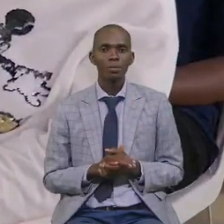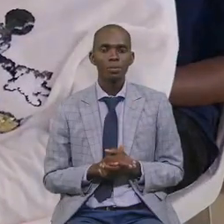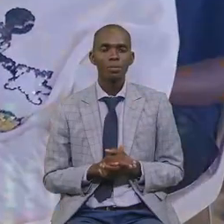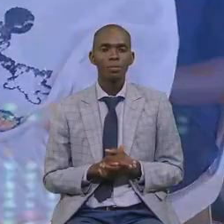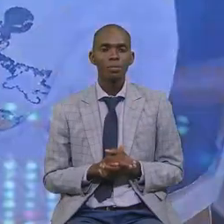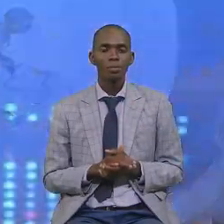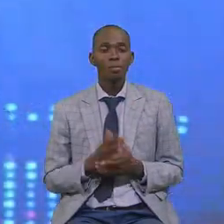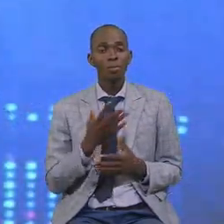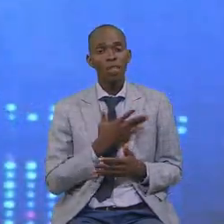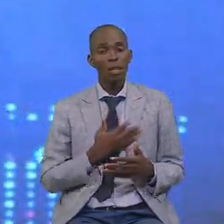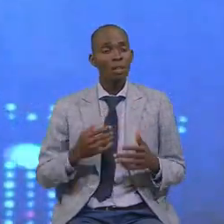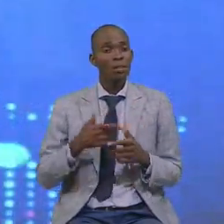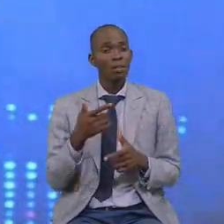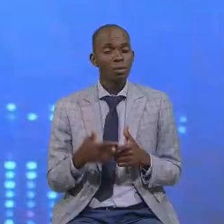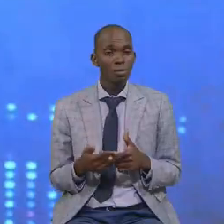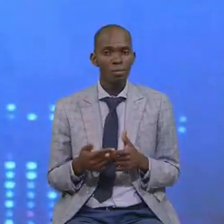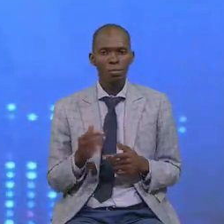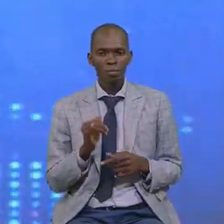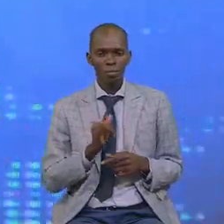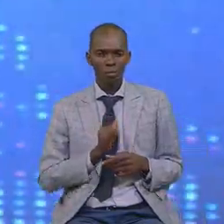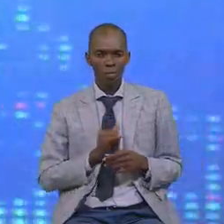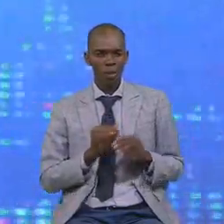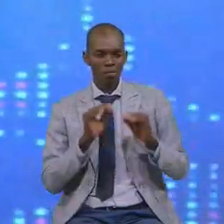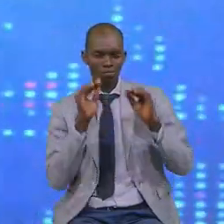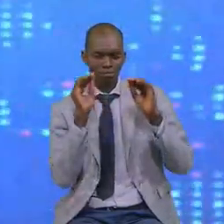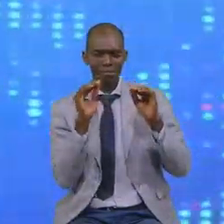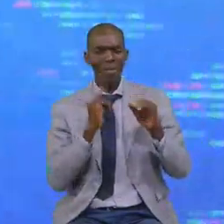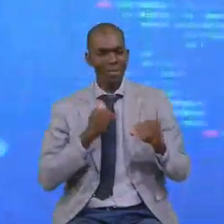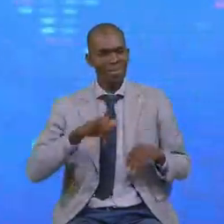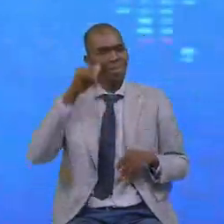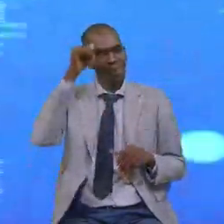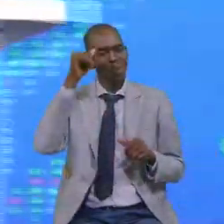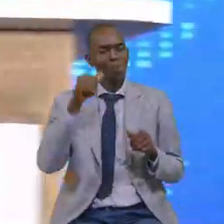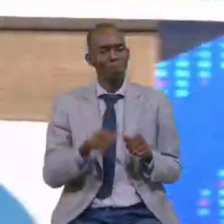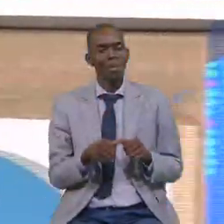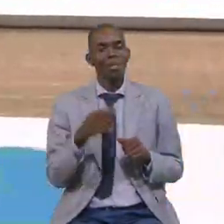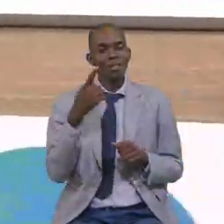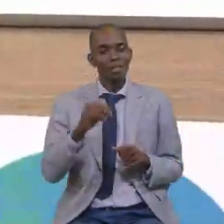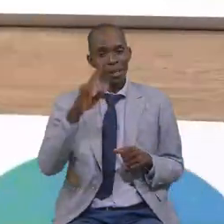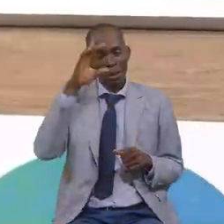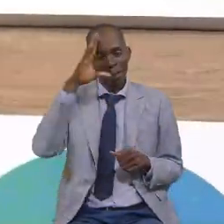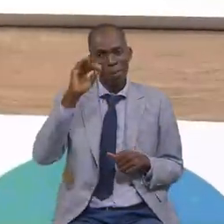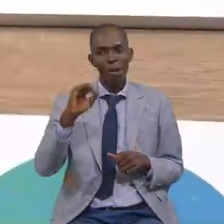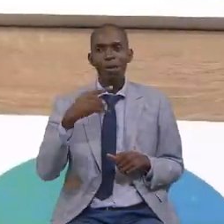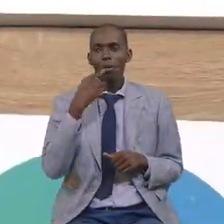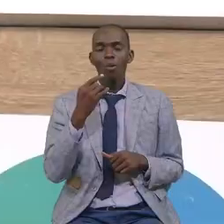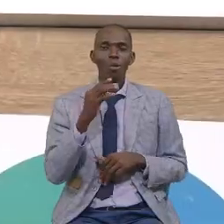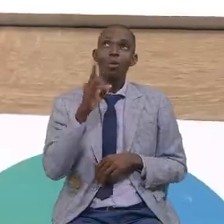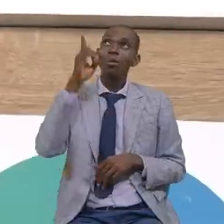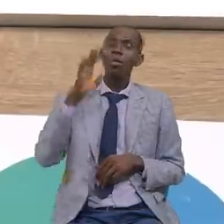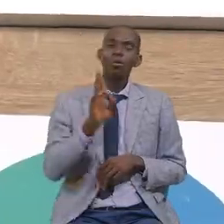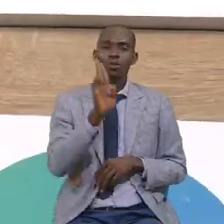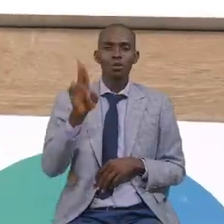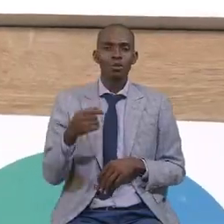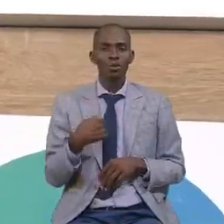And then I thought, and I still remember, the man whom God uses. That was the topic he